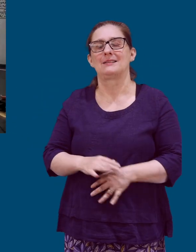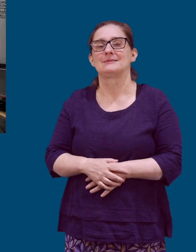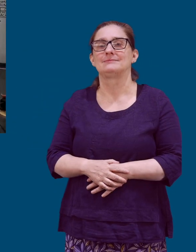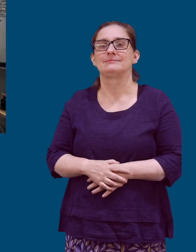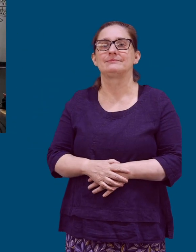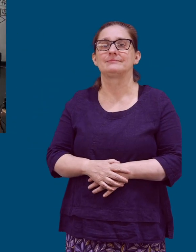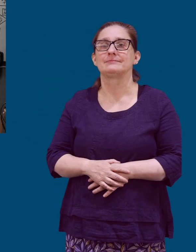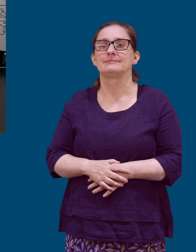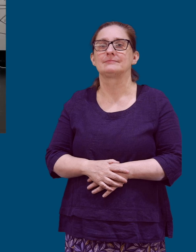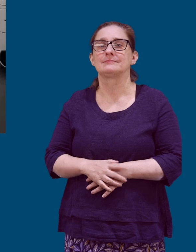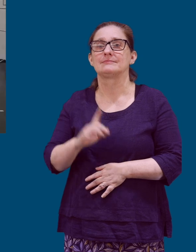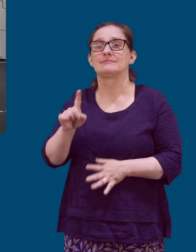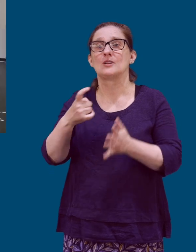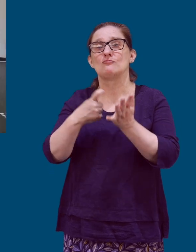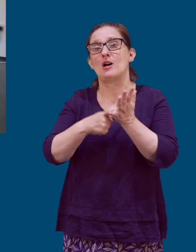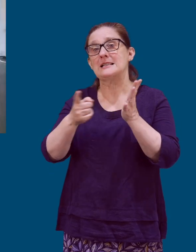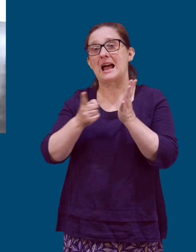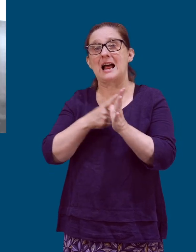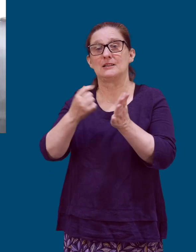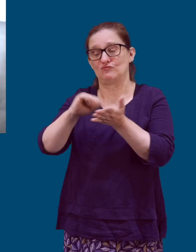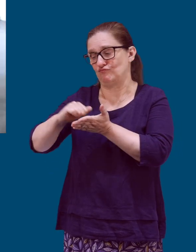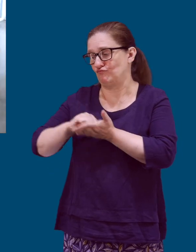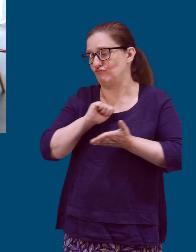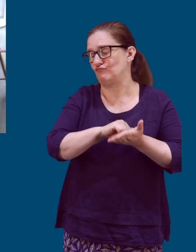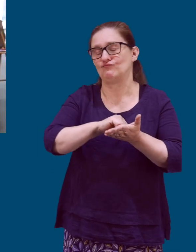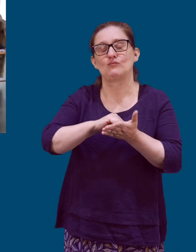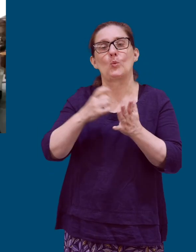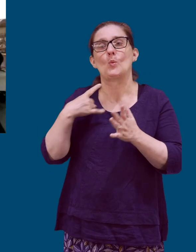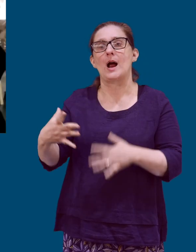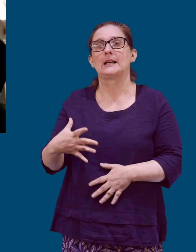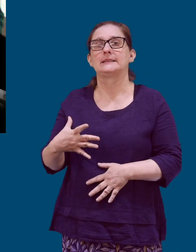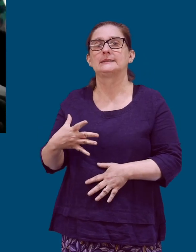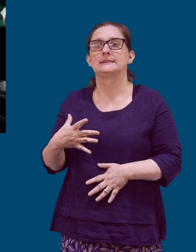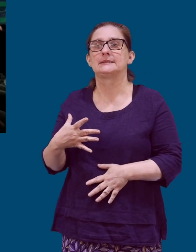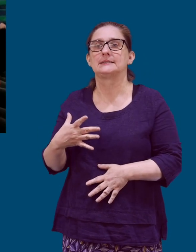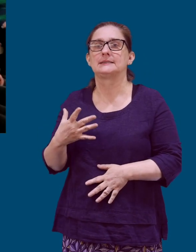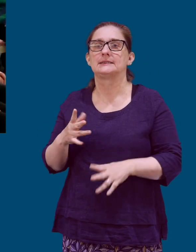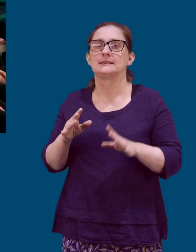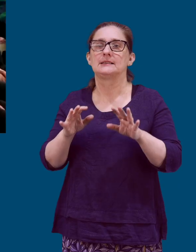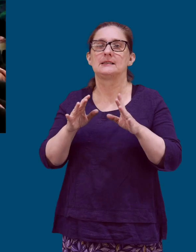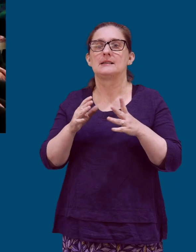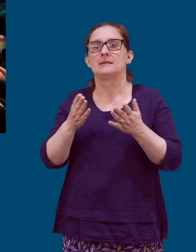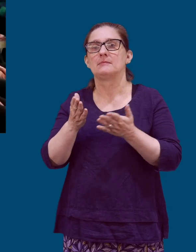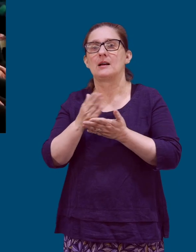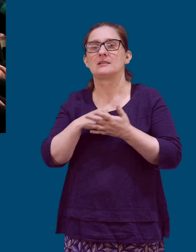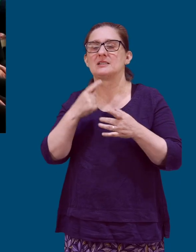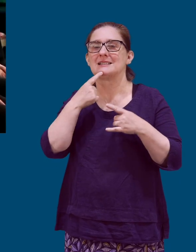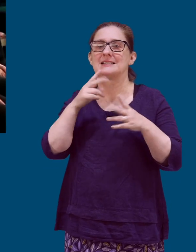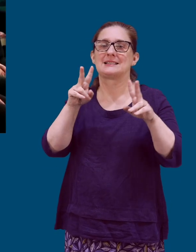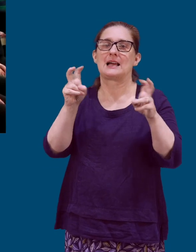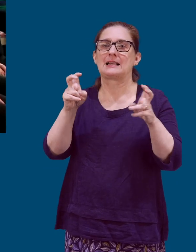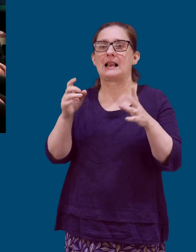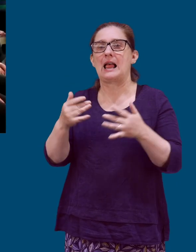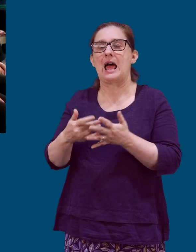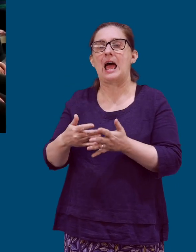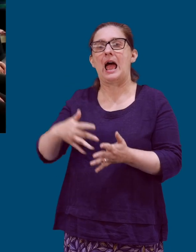Sections of Rhonda Allen's contribution are printed in white across the blanket. The piece, titled Ouch with 3 exclamation marks,